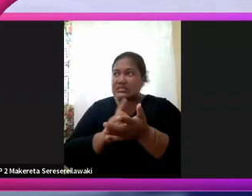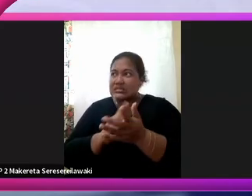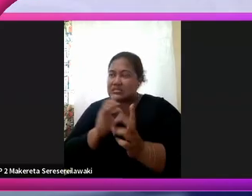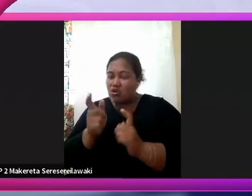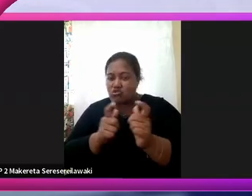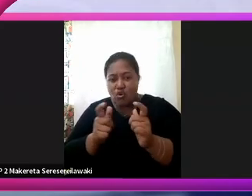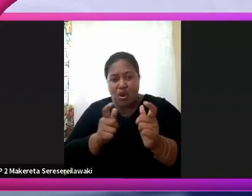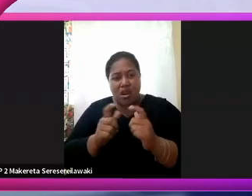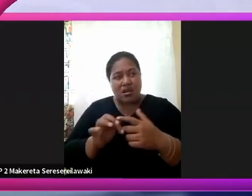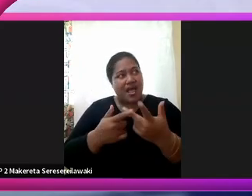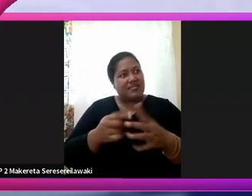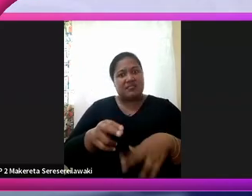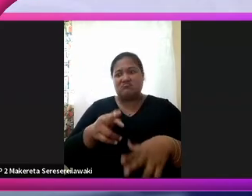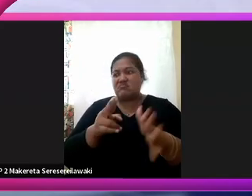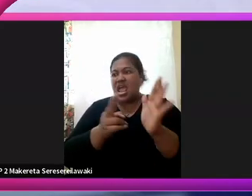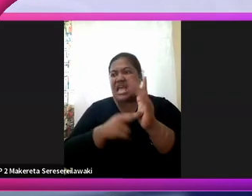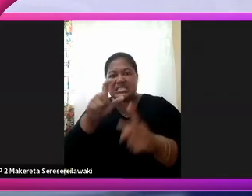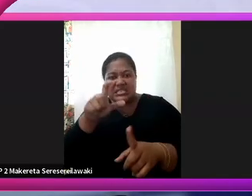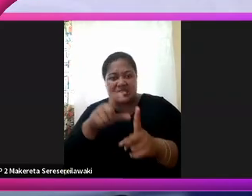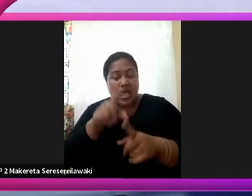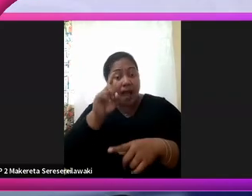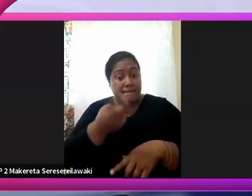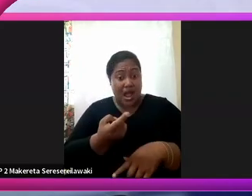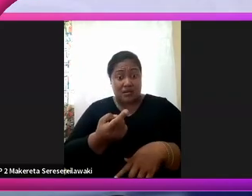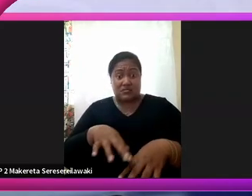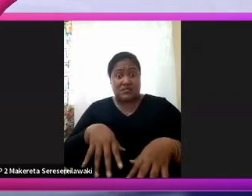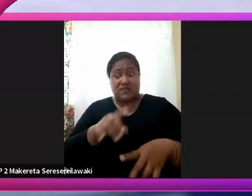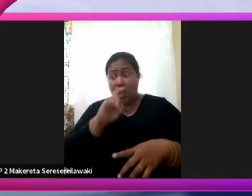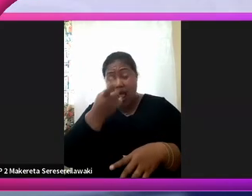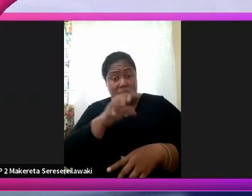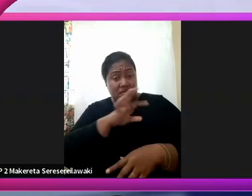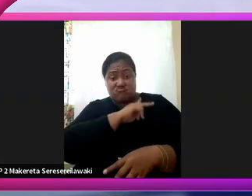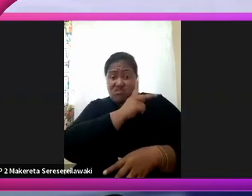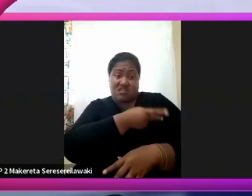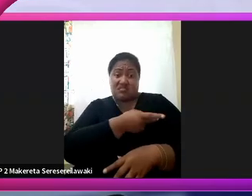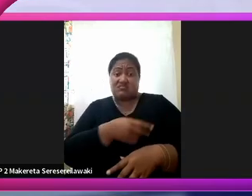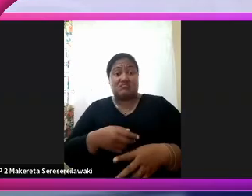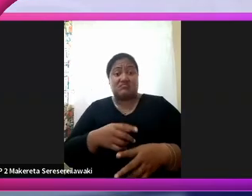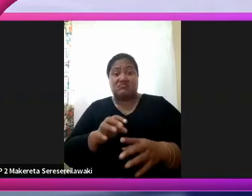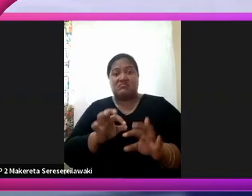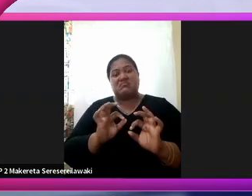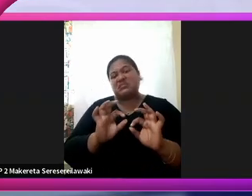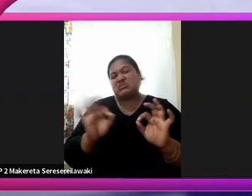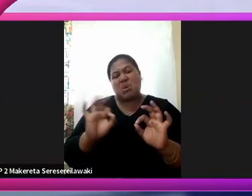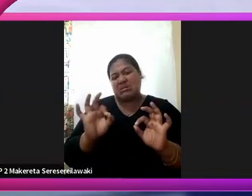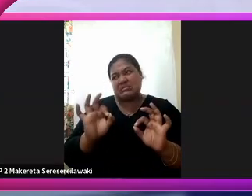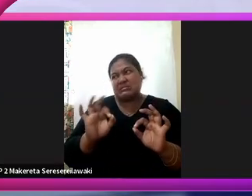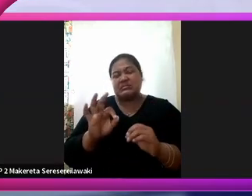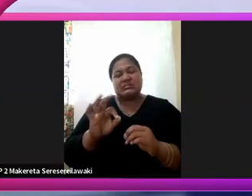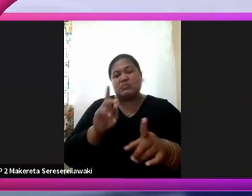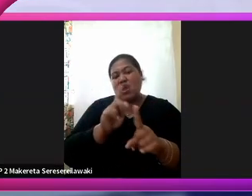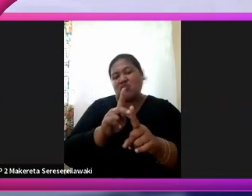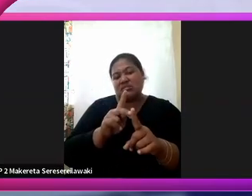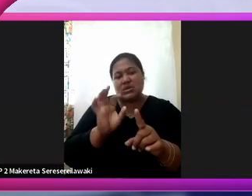the NCD, but the fertility, we don't have, maybe it's not priorities. No one talk